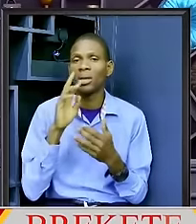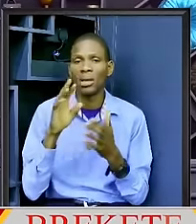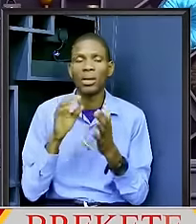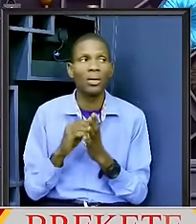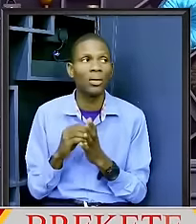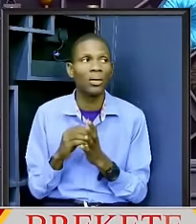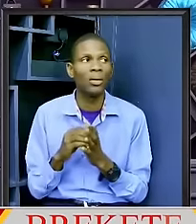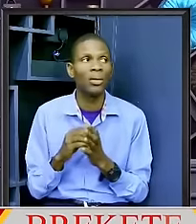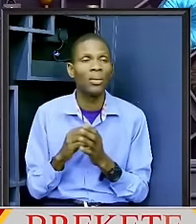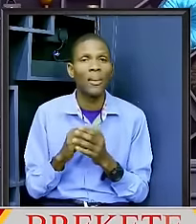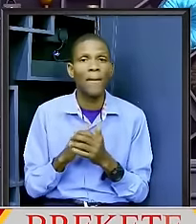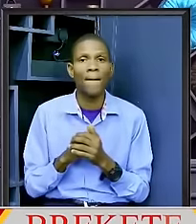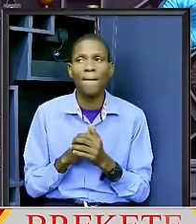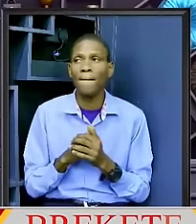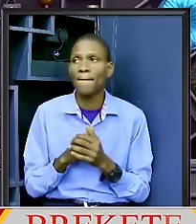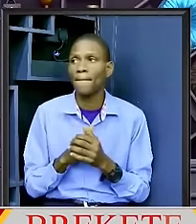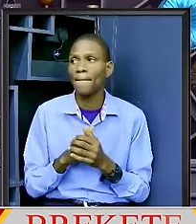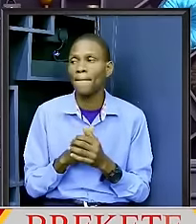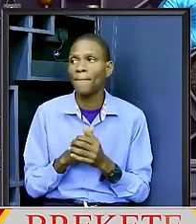them.